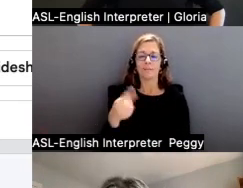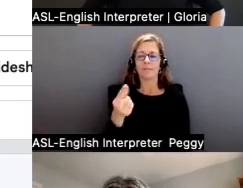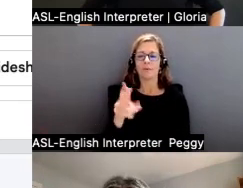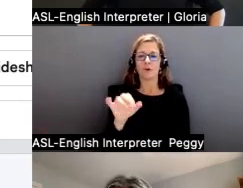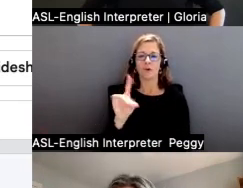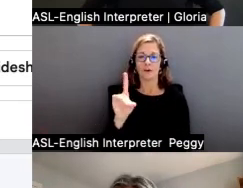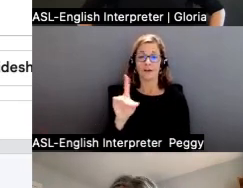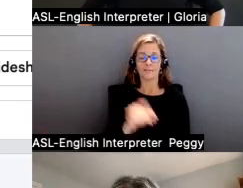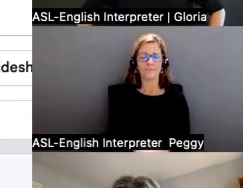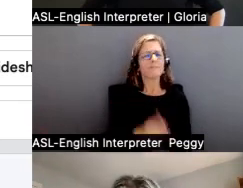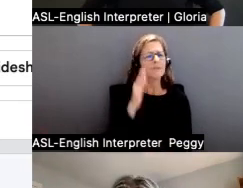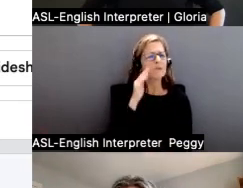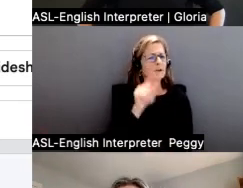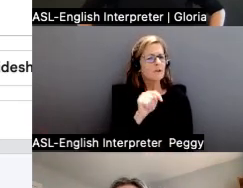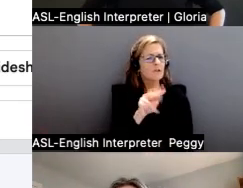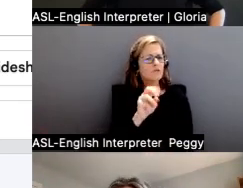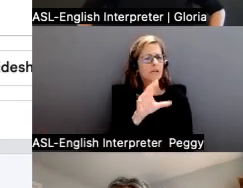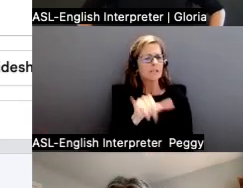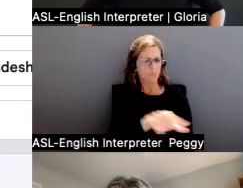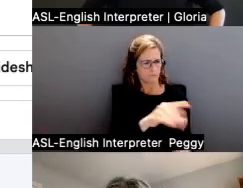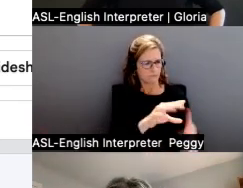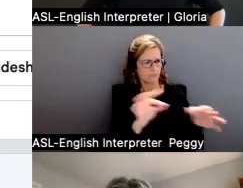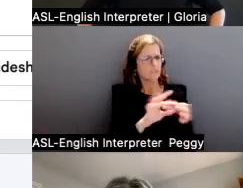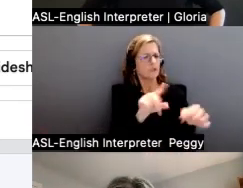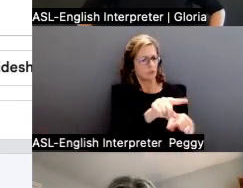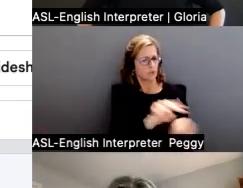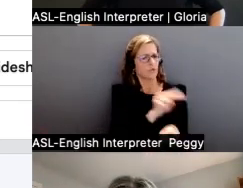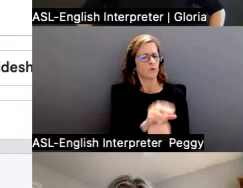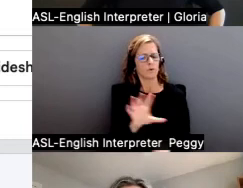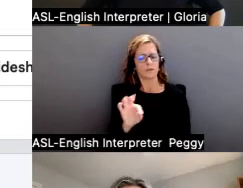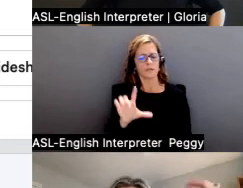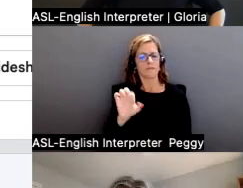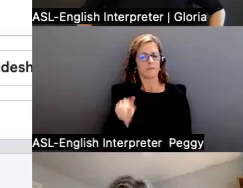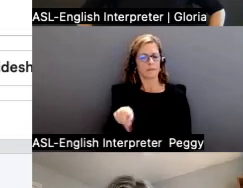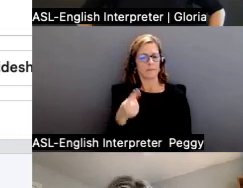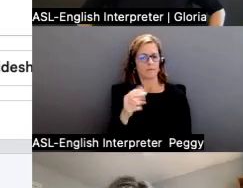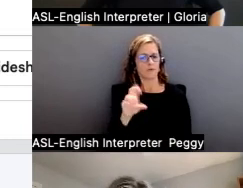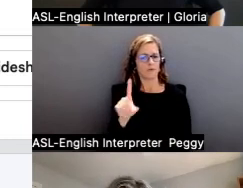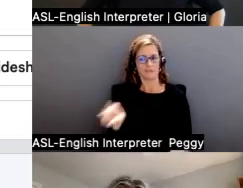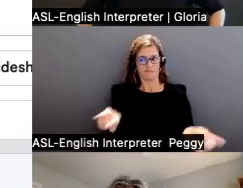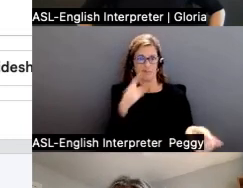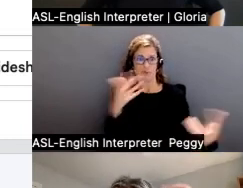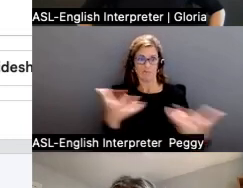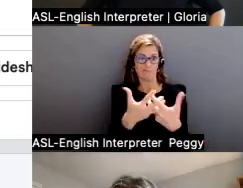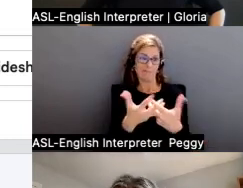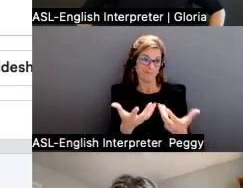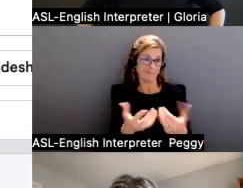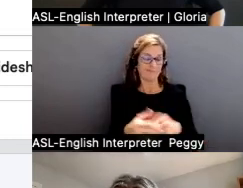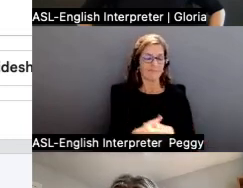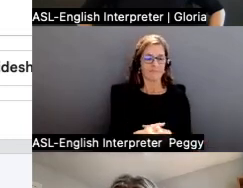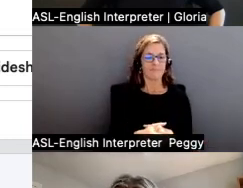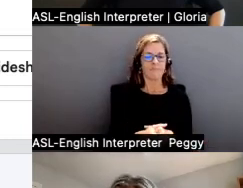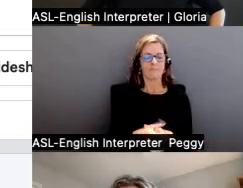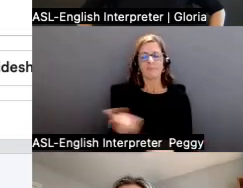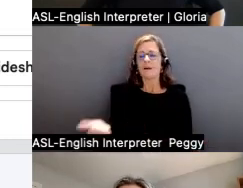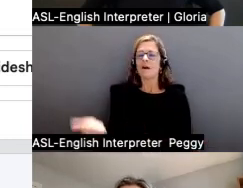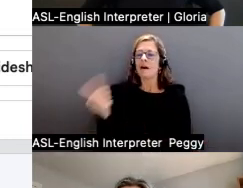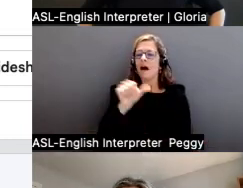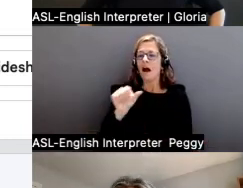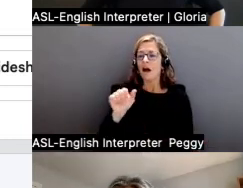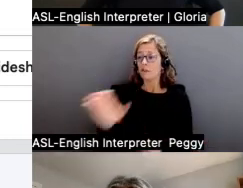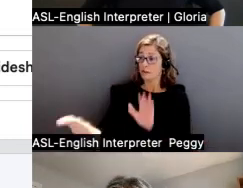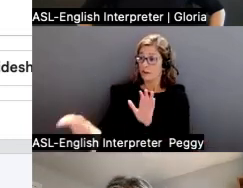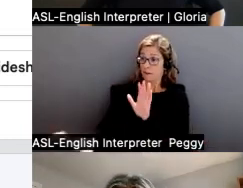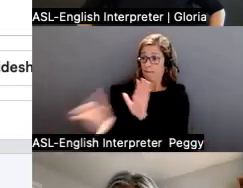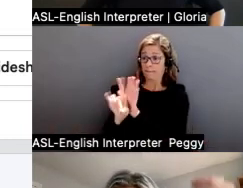mentioned using Flipgrid with your students. So that enhances that. Other sets will have actual questions built in.